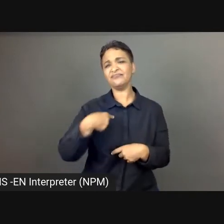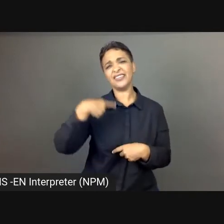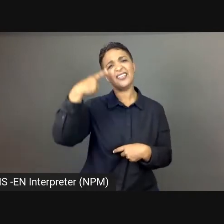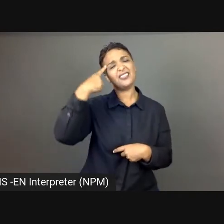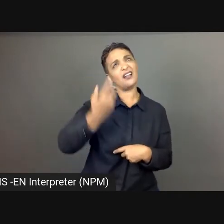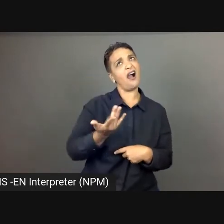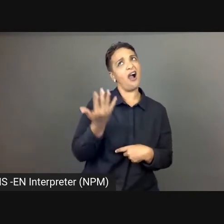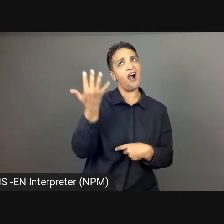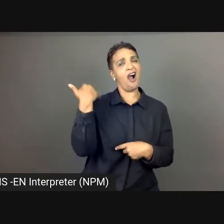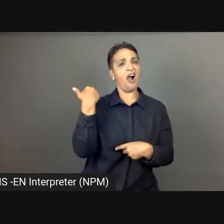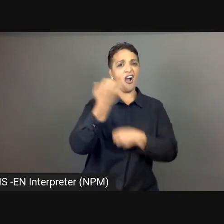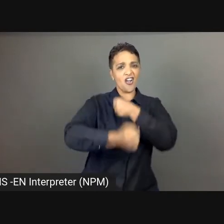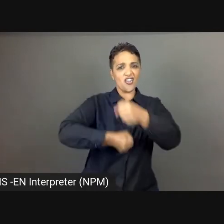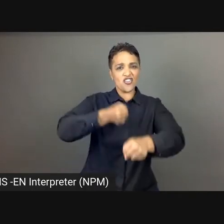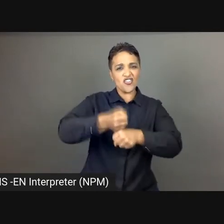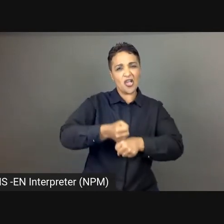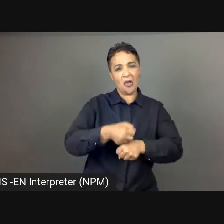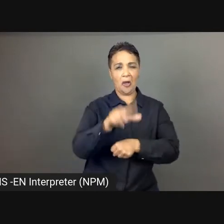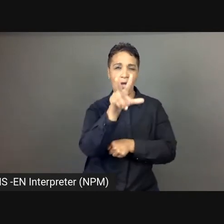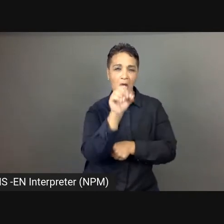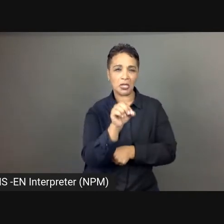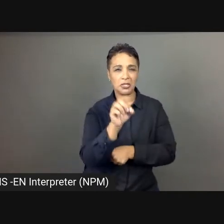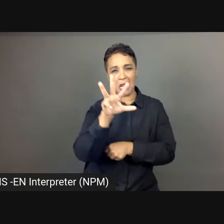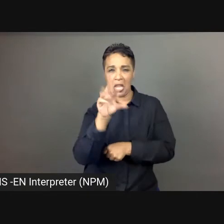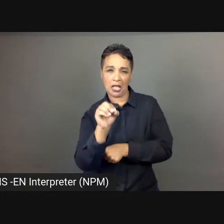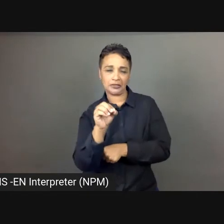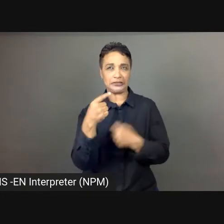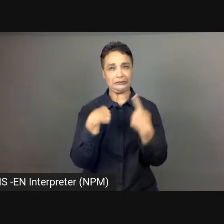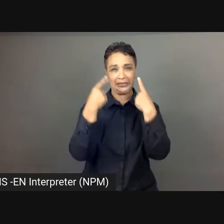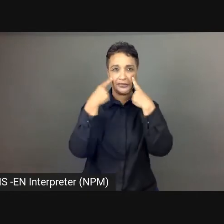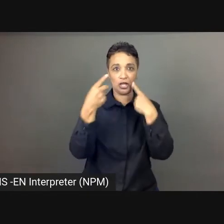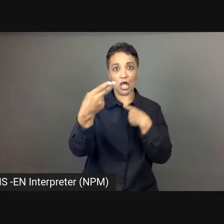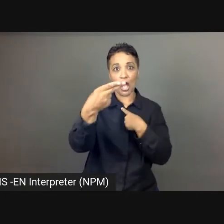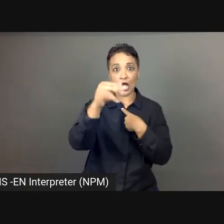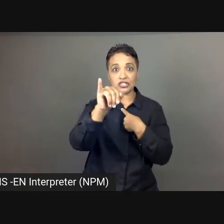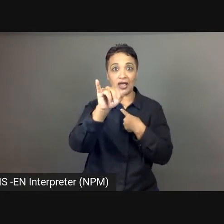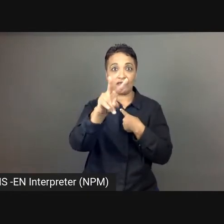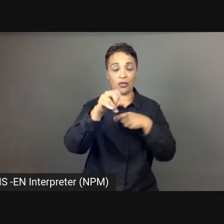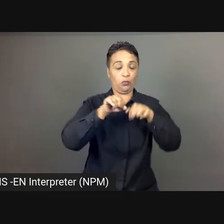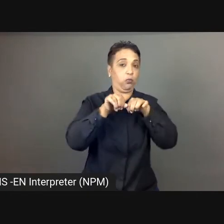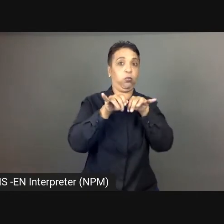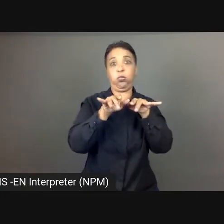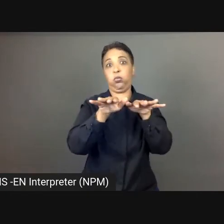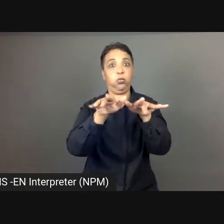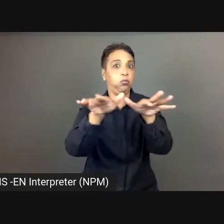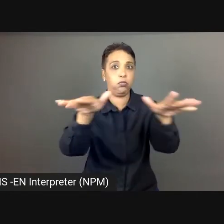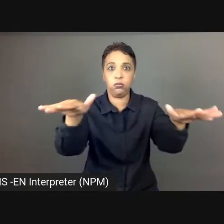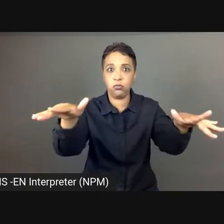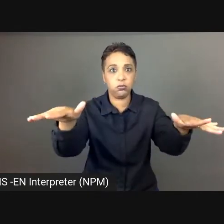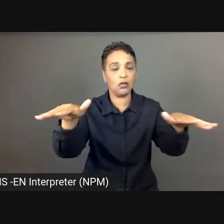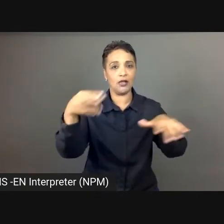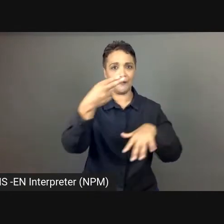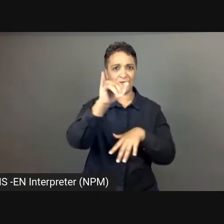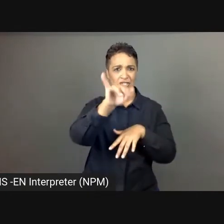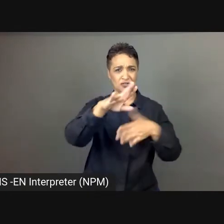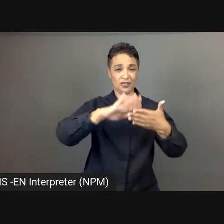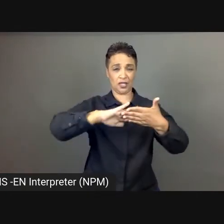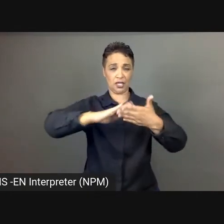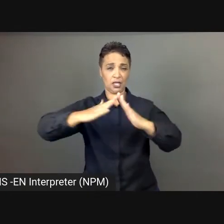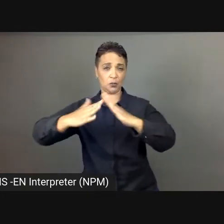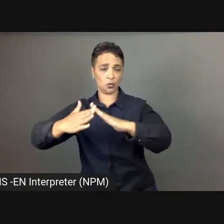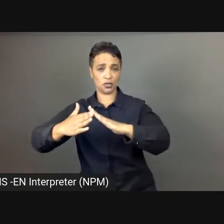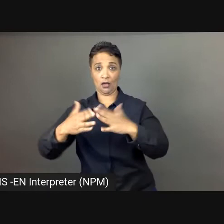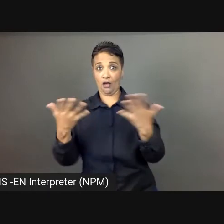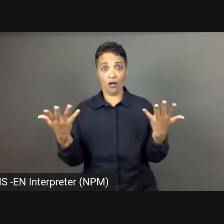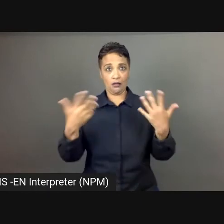80s and 90s when HIV funding started to flow into LGBTIQ communities, and there were tensions there as